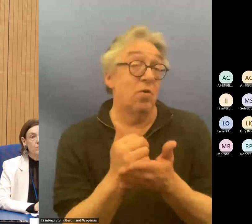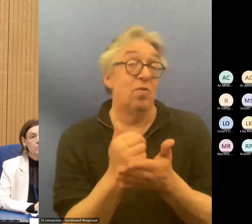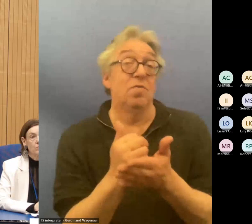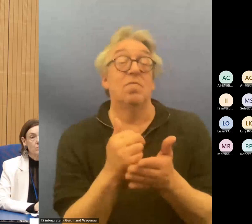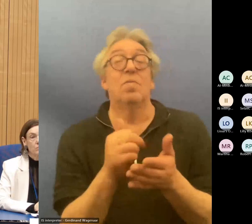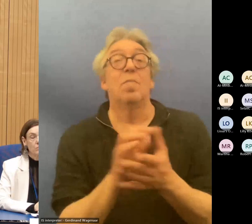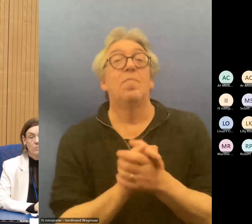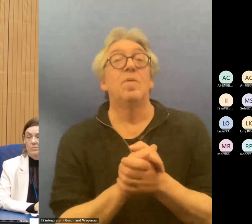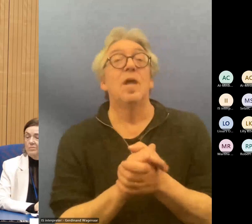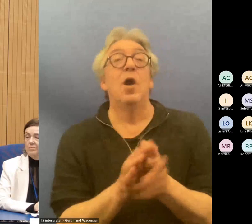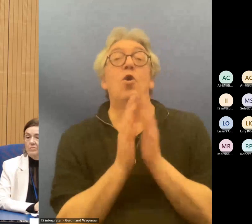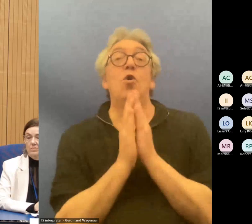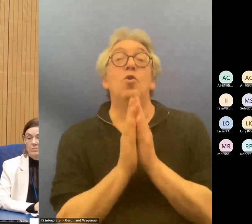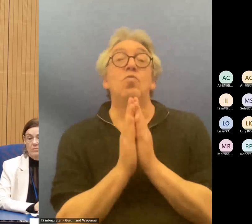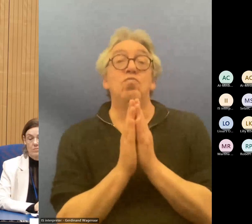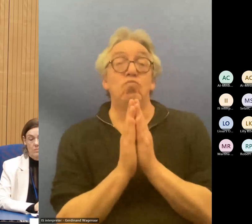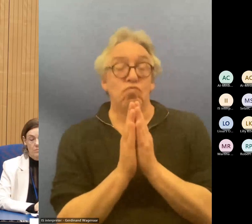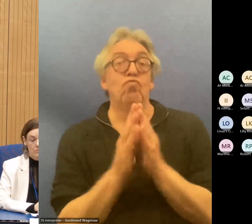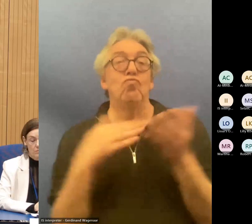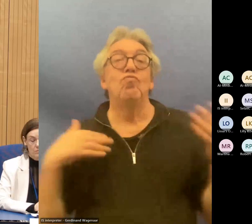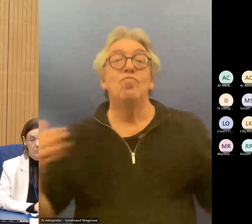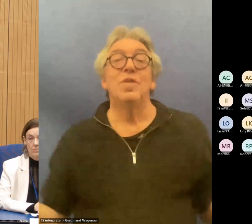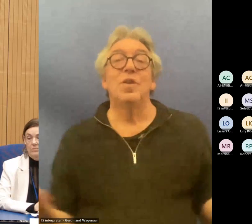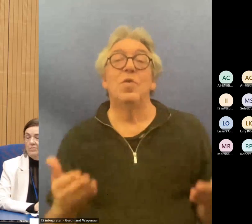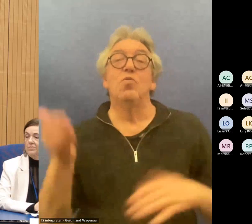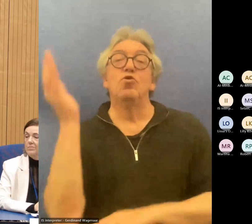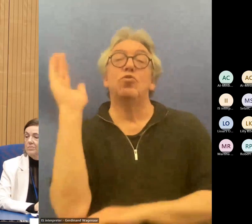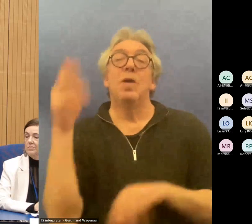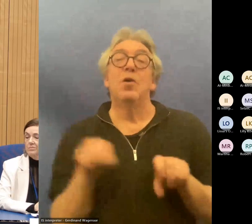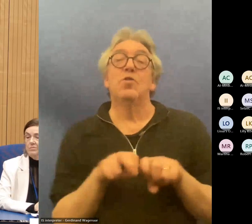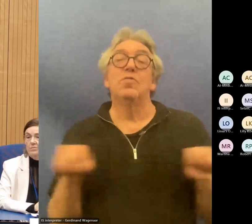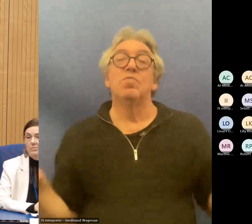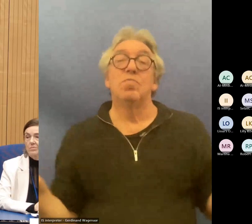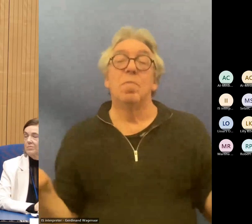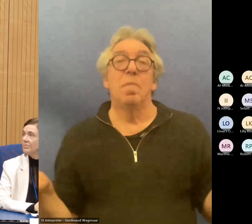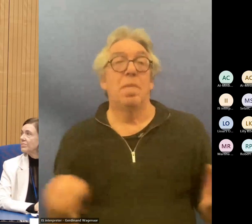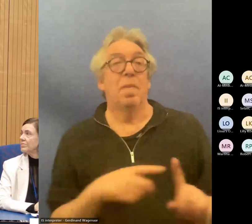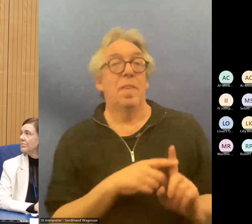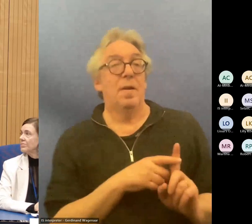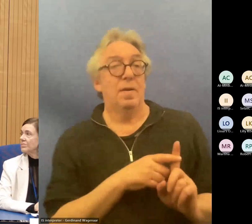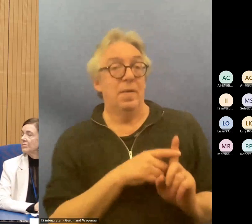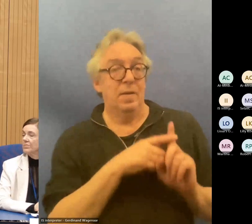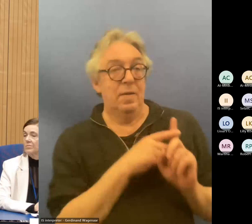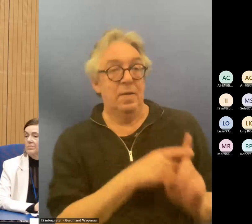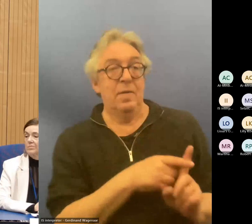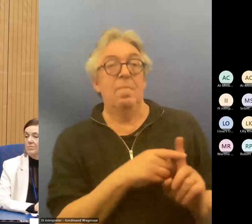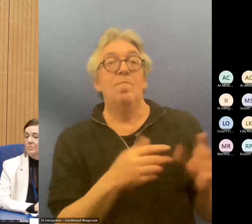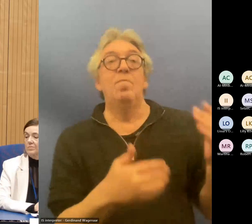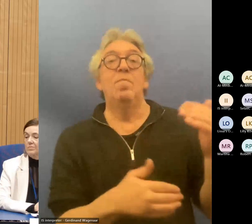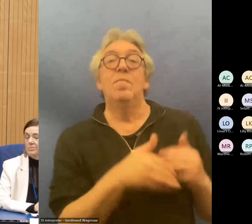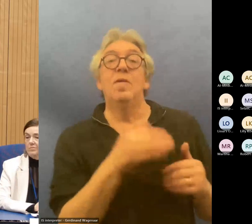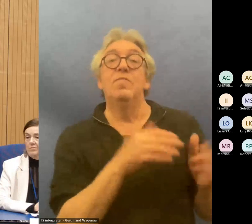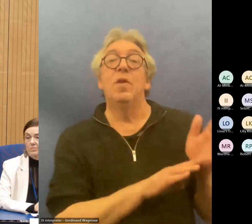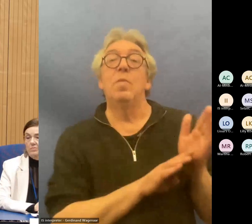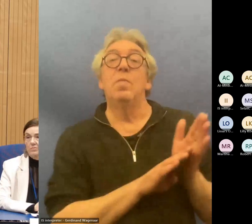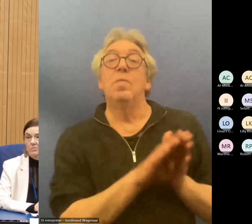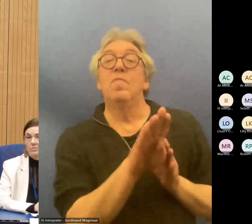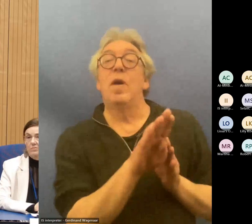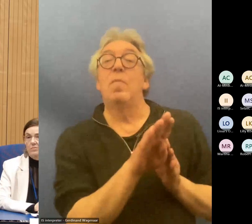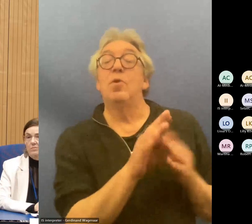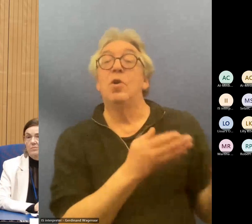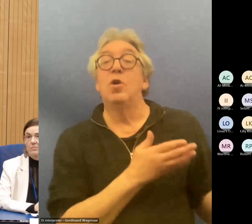to introduce our esteemed speakers for today's event. Samnang PHENG, Disability Development Services for